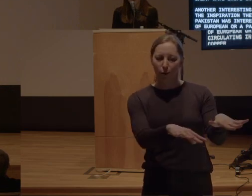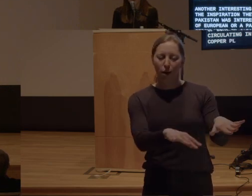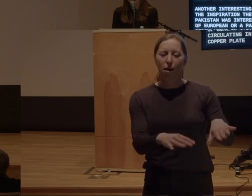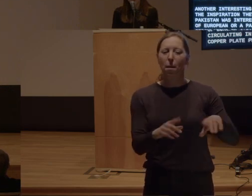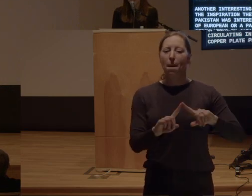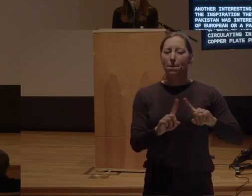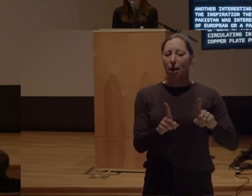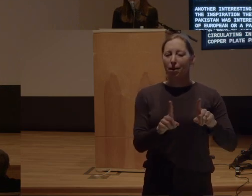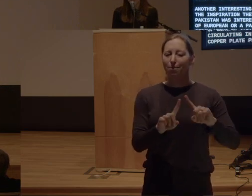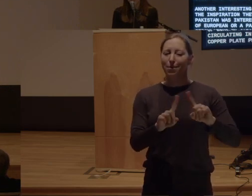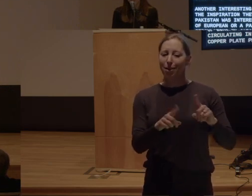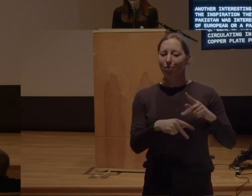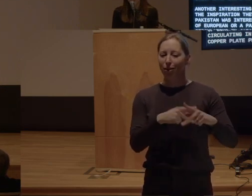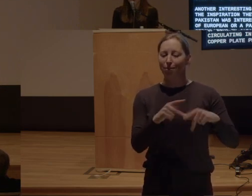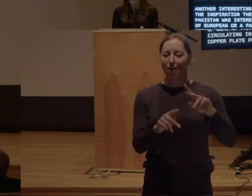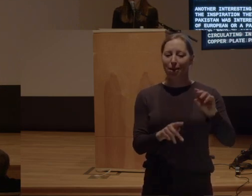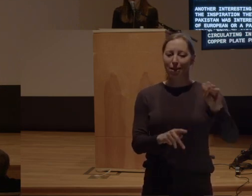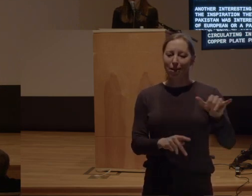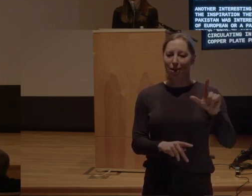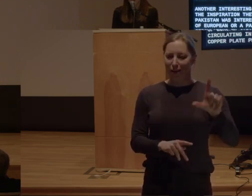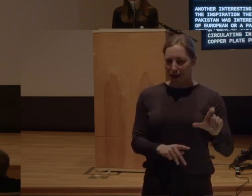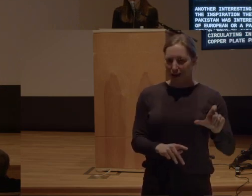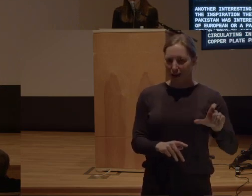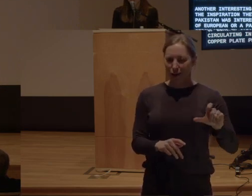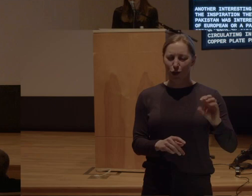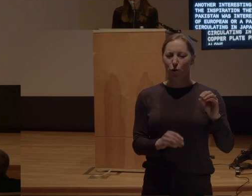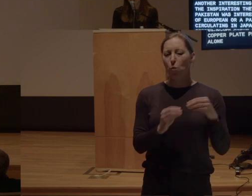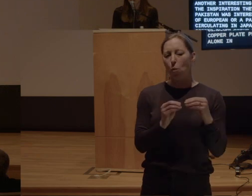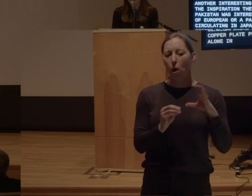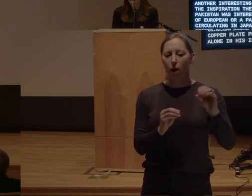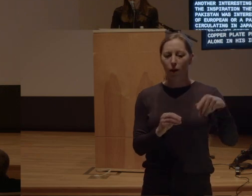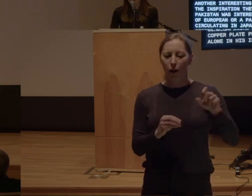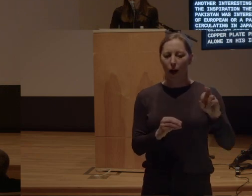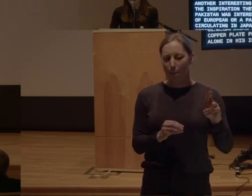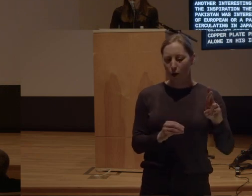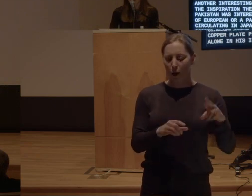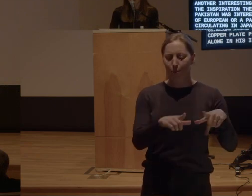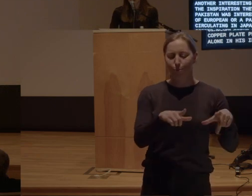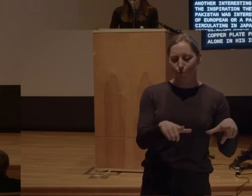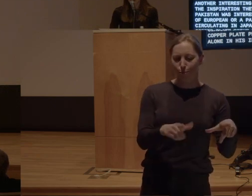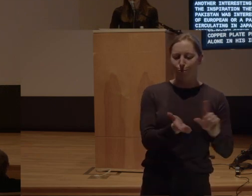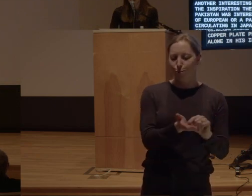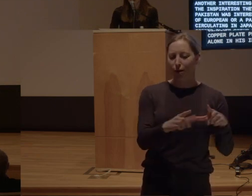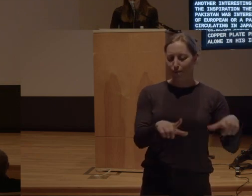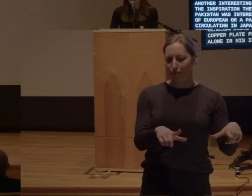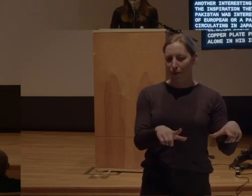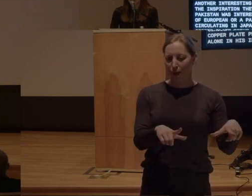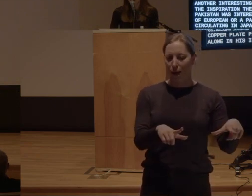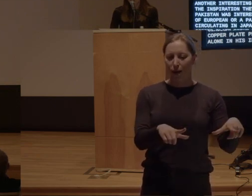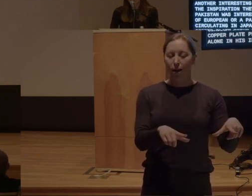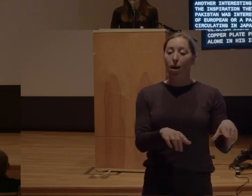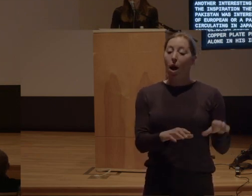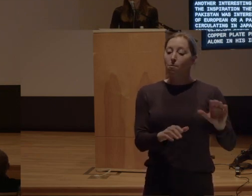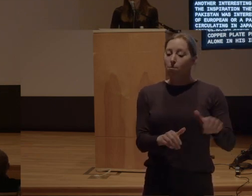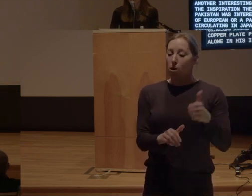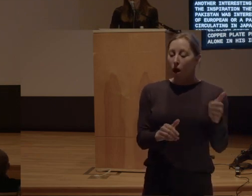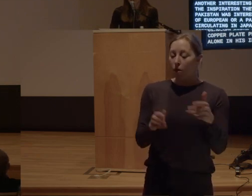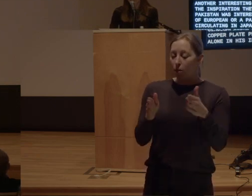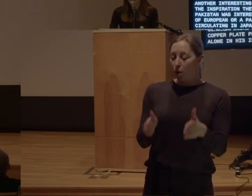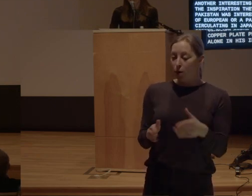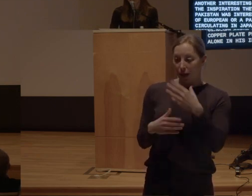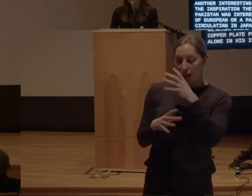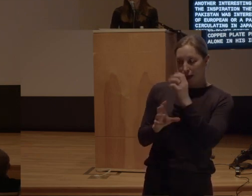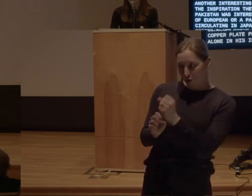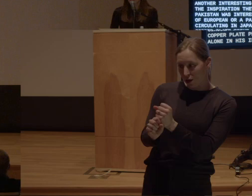print reproductions. And he was not alone in his interest. Fellow artist Shiba Kokan went one step